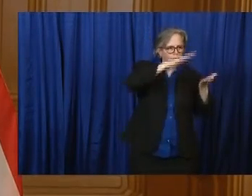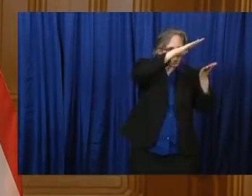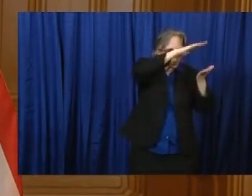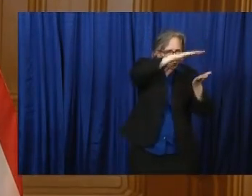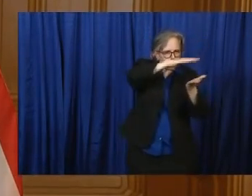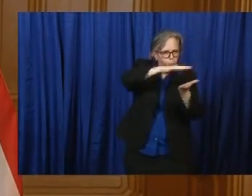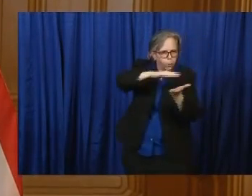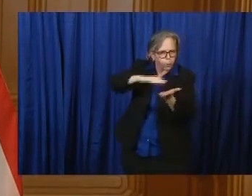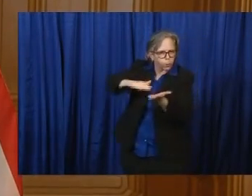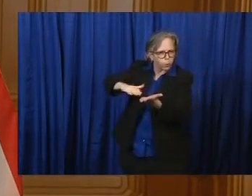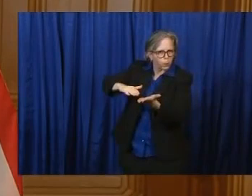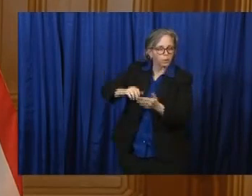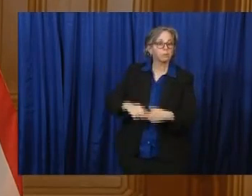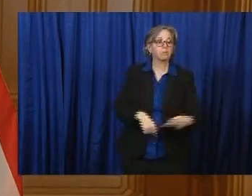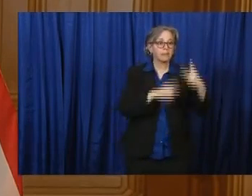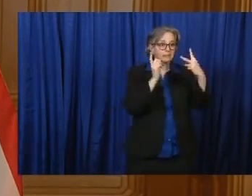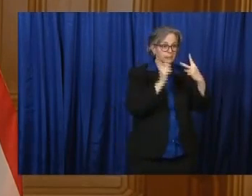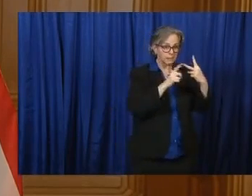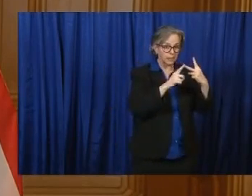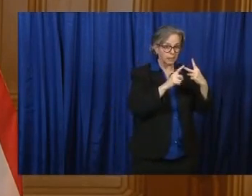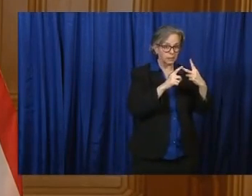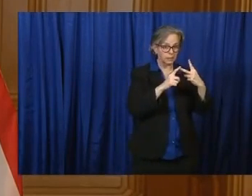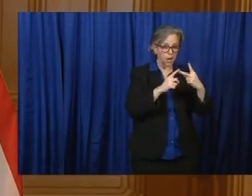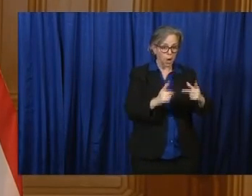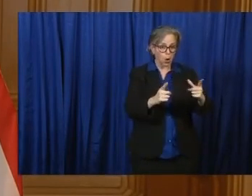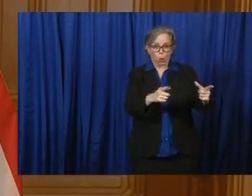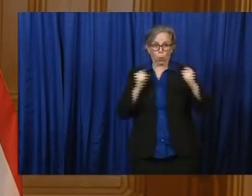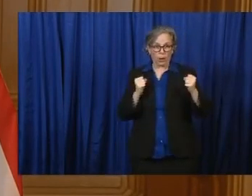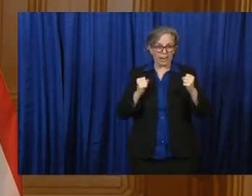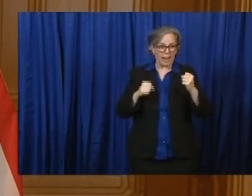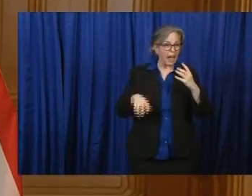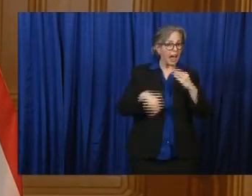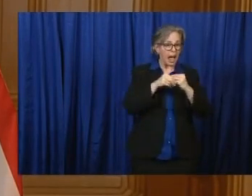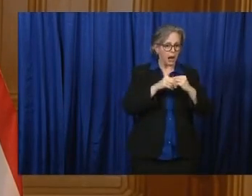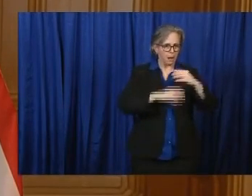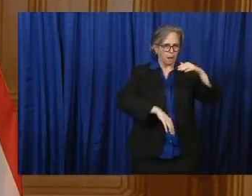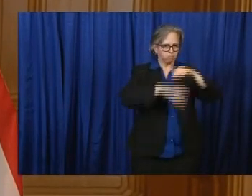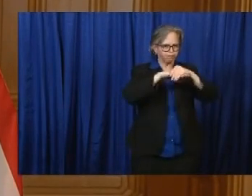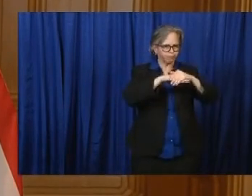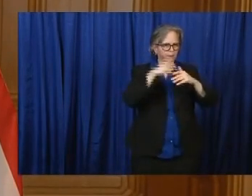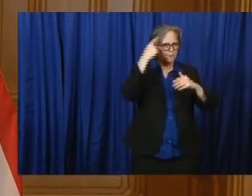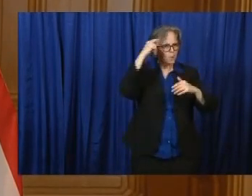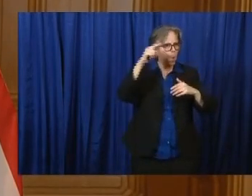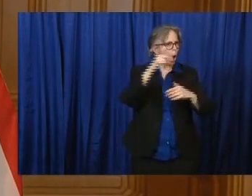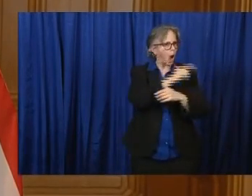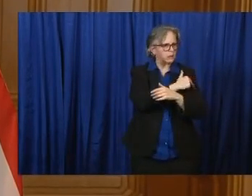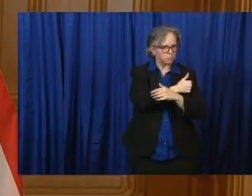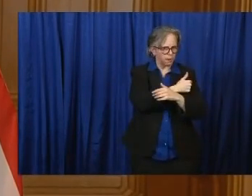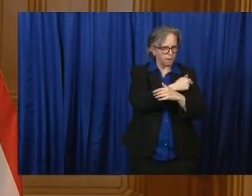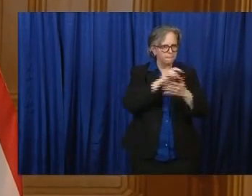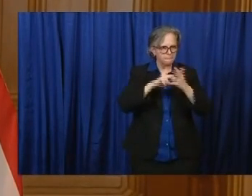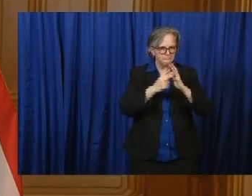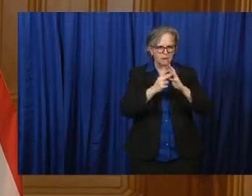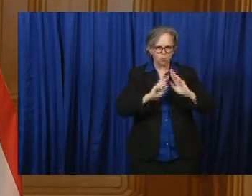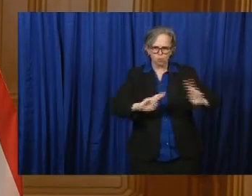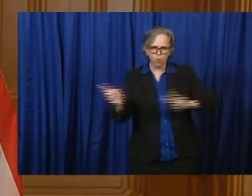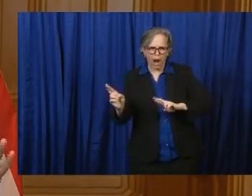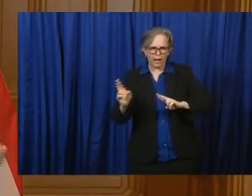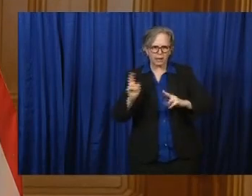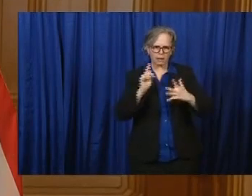for time as we build out the hospital capacity. And it's not just, of course, the hospital capacity. It's